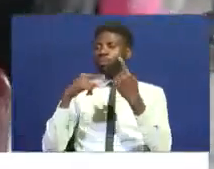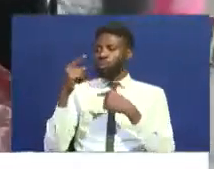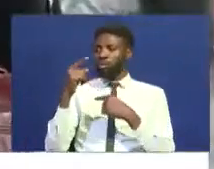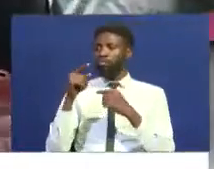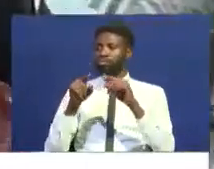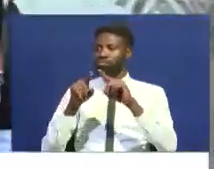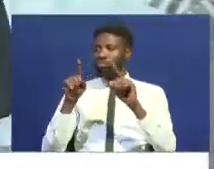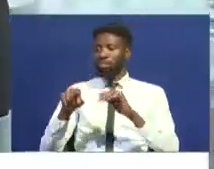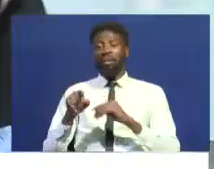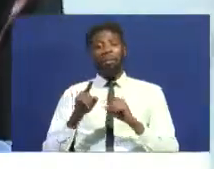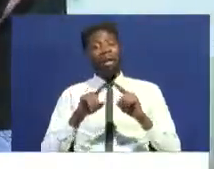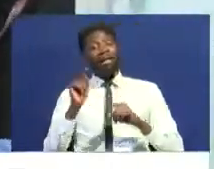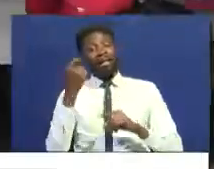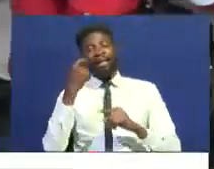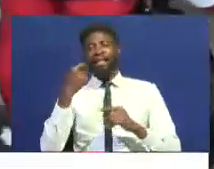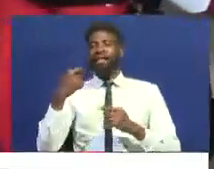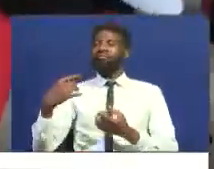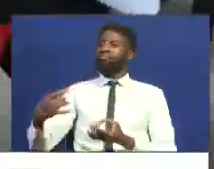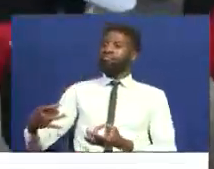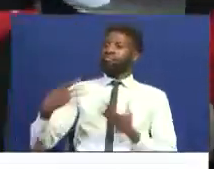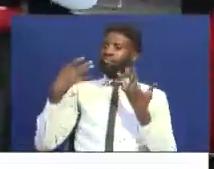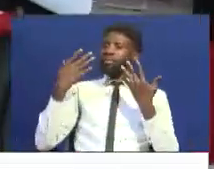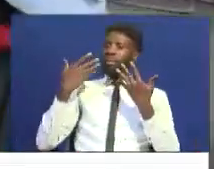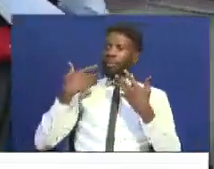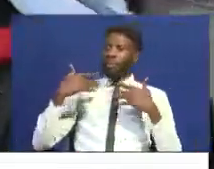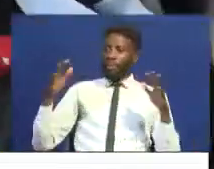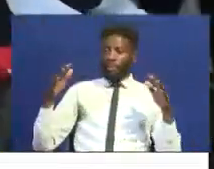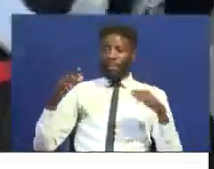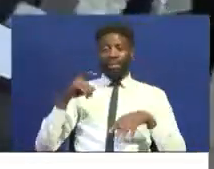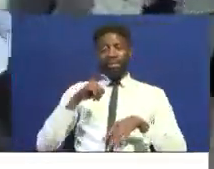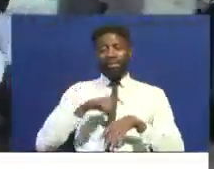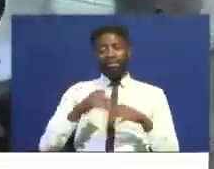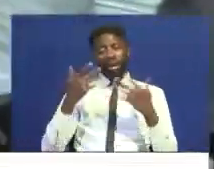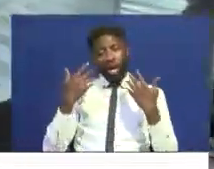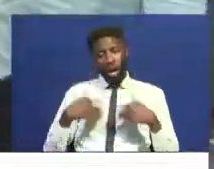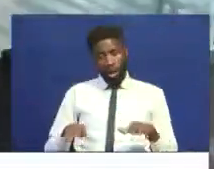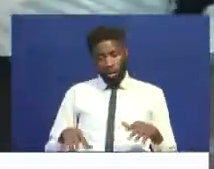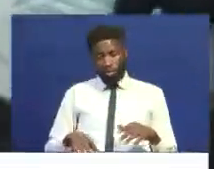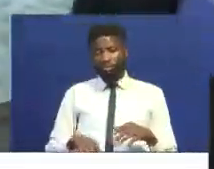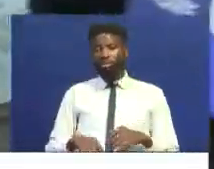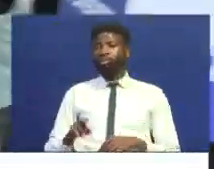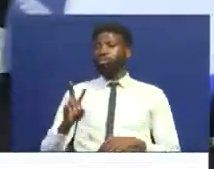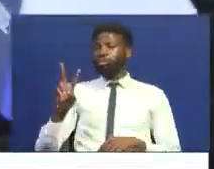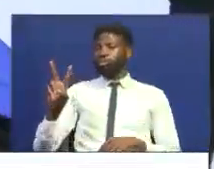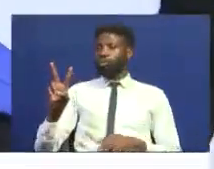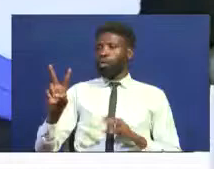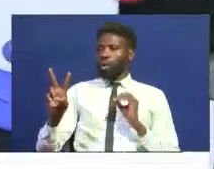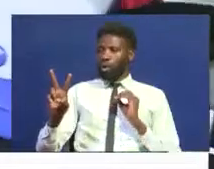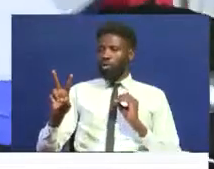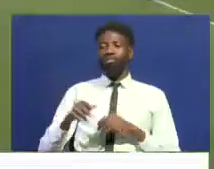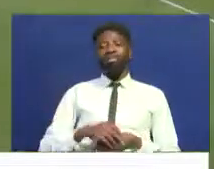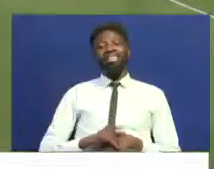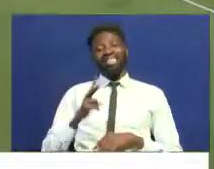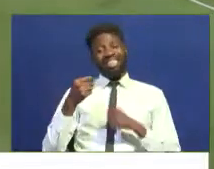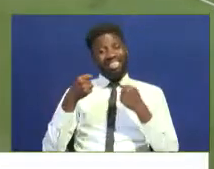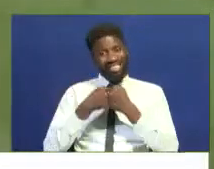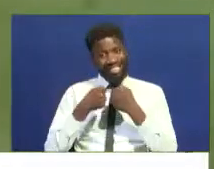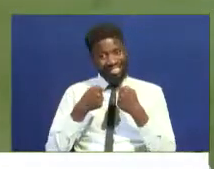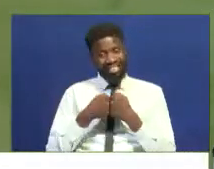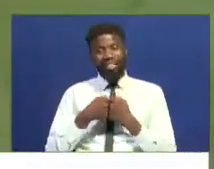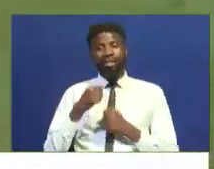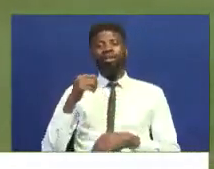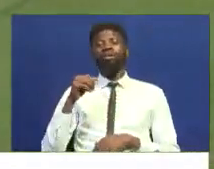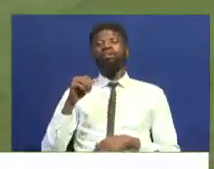by 2-0 to England in their opening match and by 3-0 to two-time champions North Korea in their second match to finish third in